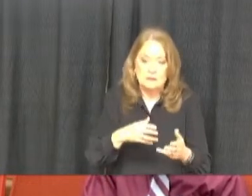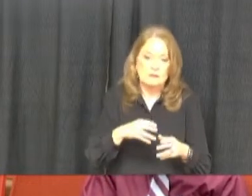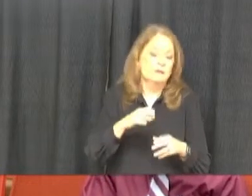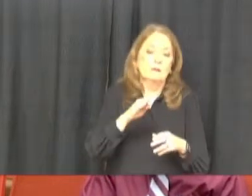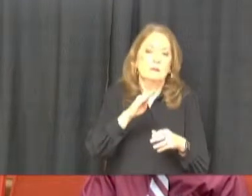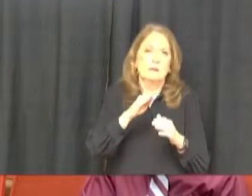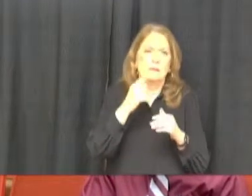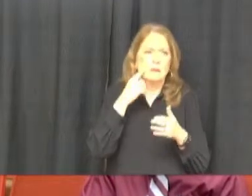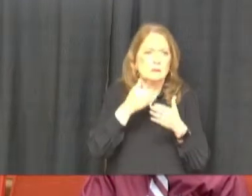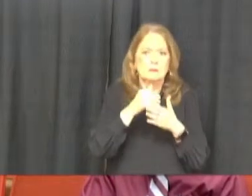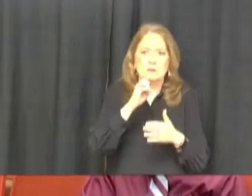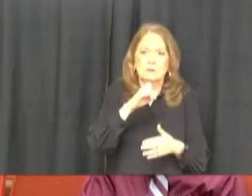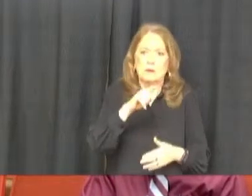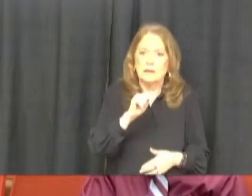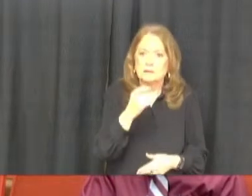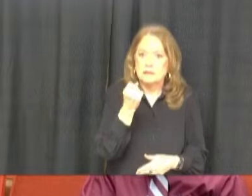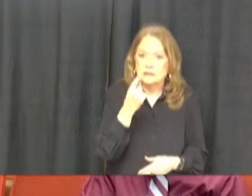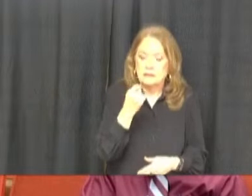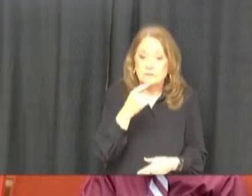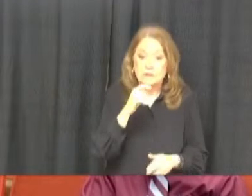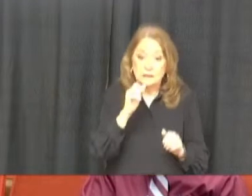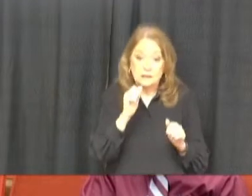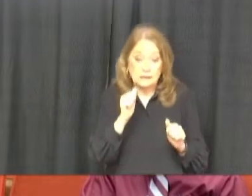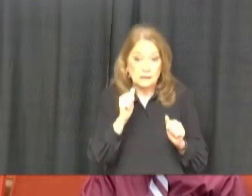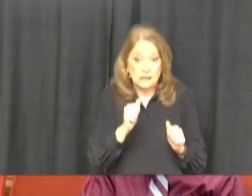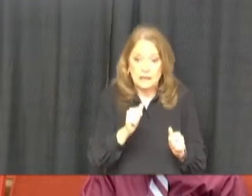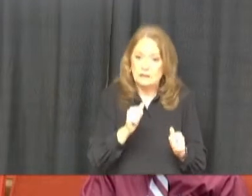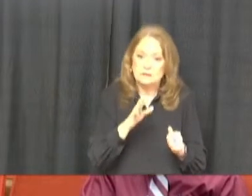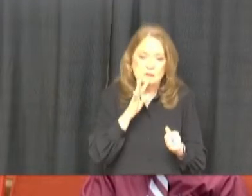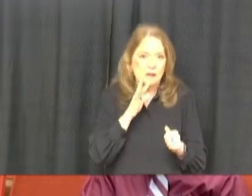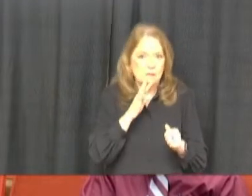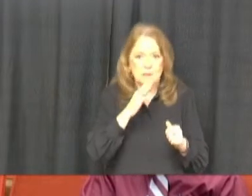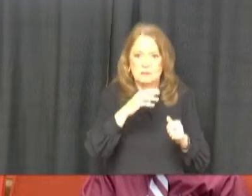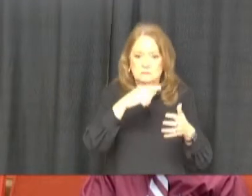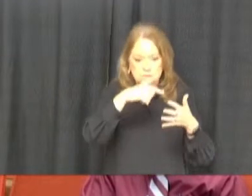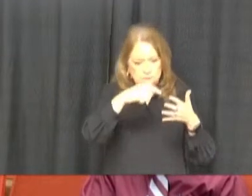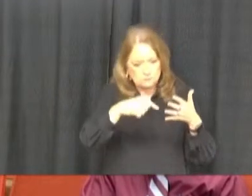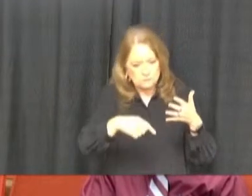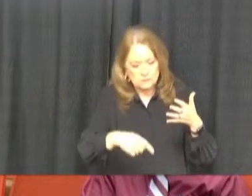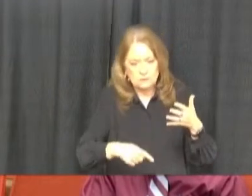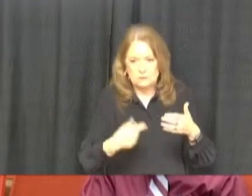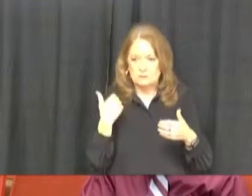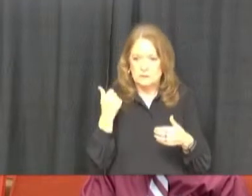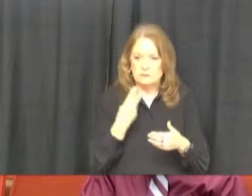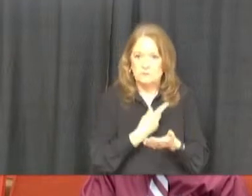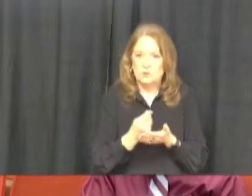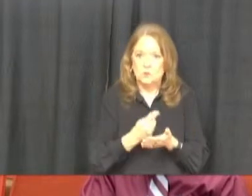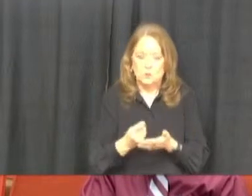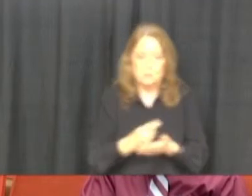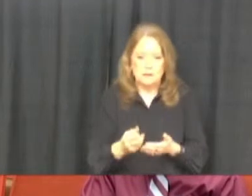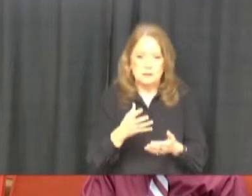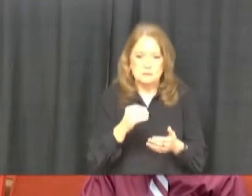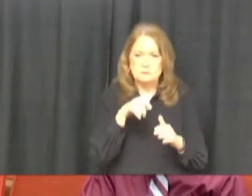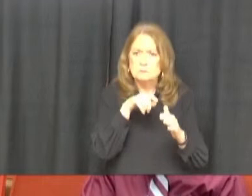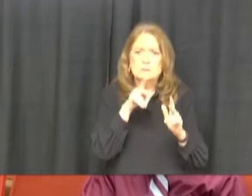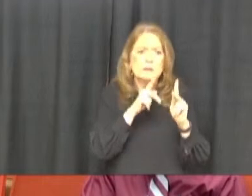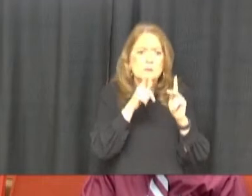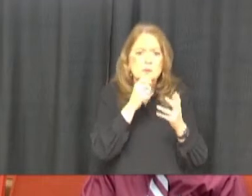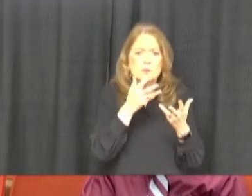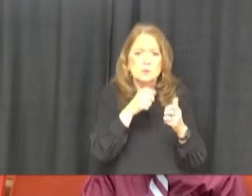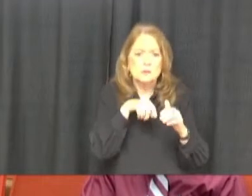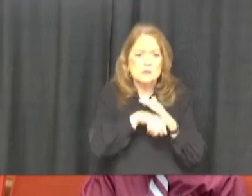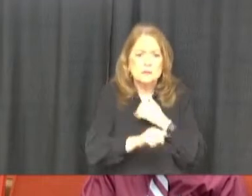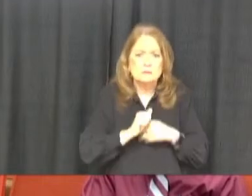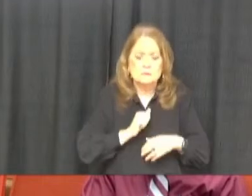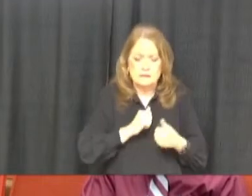exit 11, I believe. And I can speak of a number of cases just in the past couple of weeks where we have used this data. Suicidal individuals, people